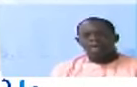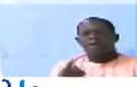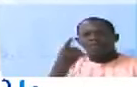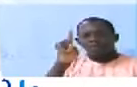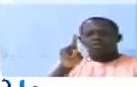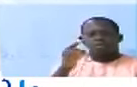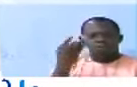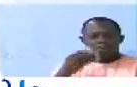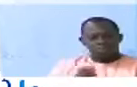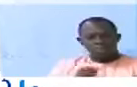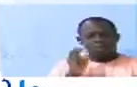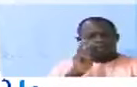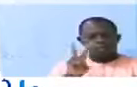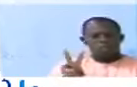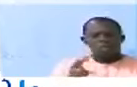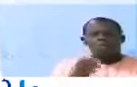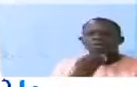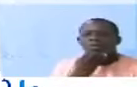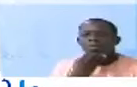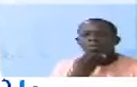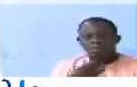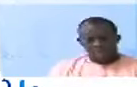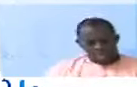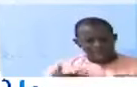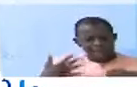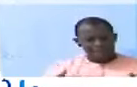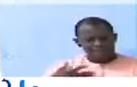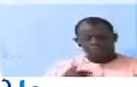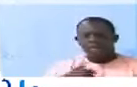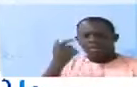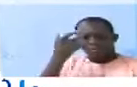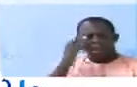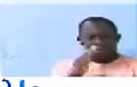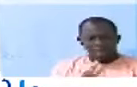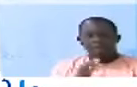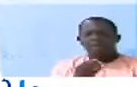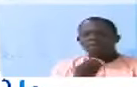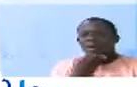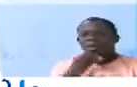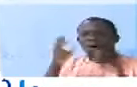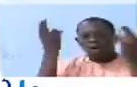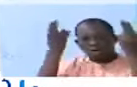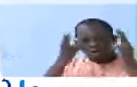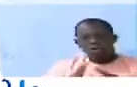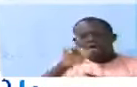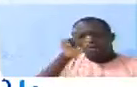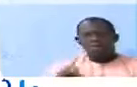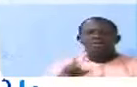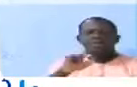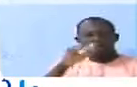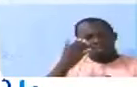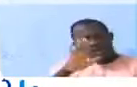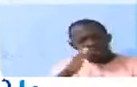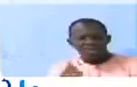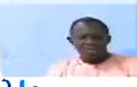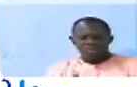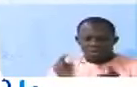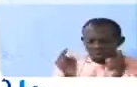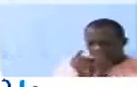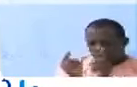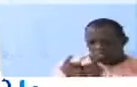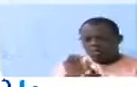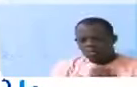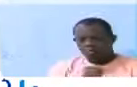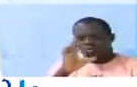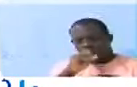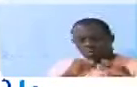Initially, when I saw him, I became happy. I thought that as far as he is a lawyer, he is here to talk to us. Maybe something he